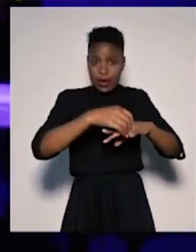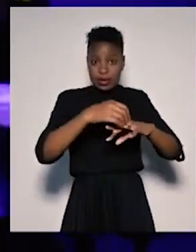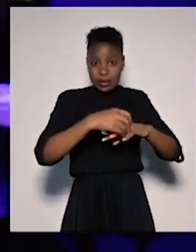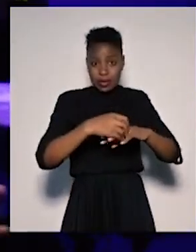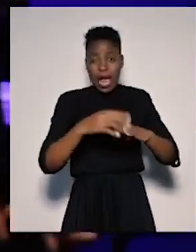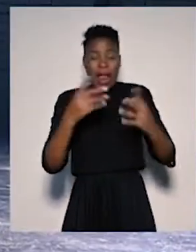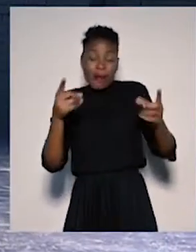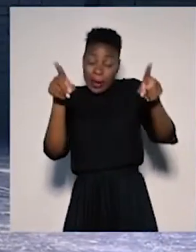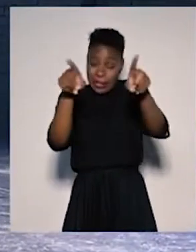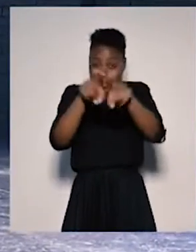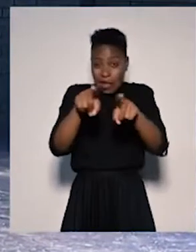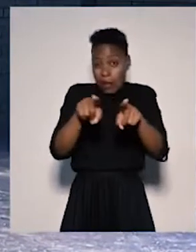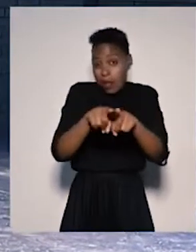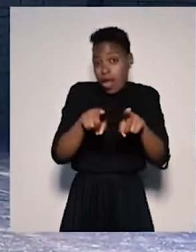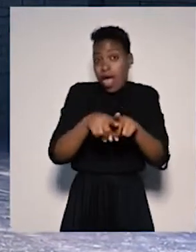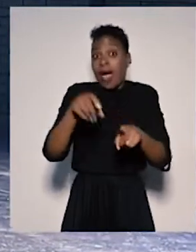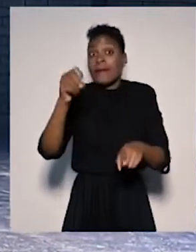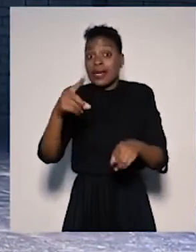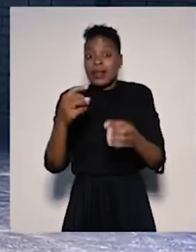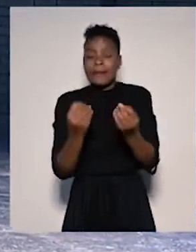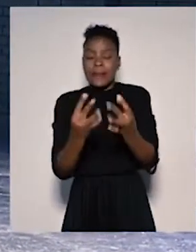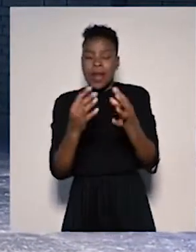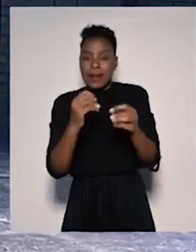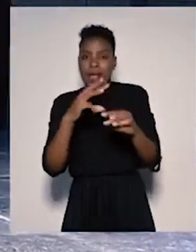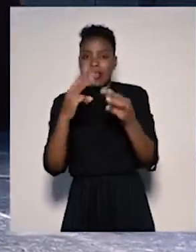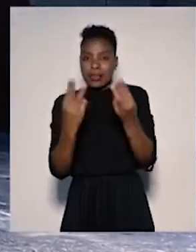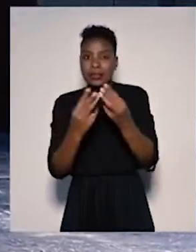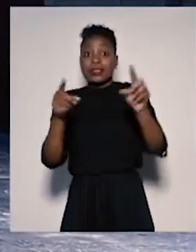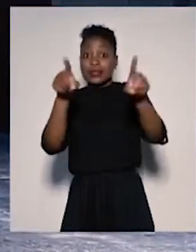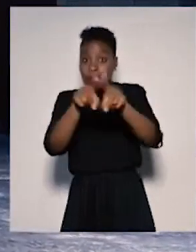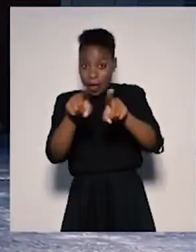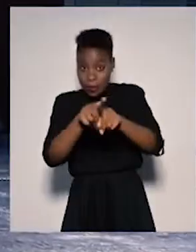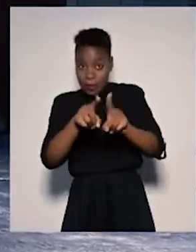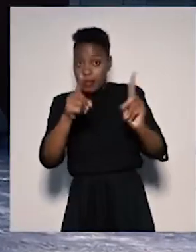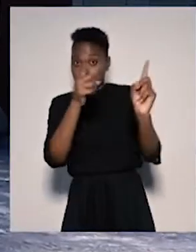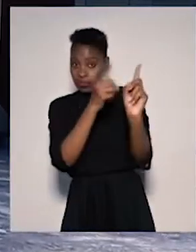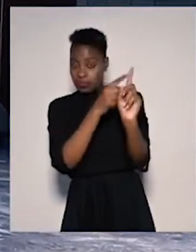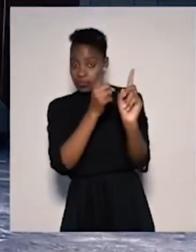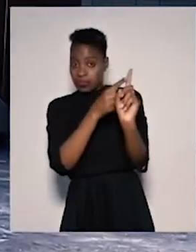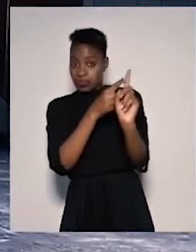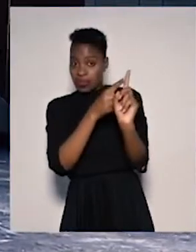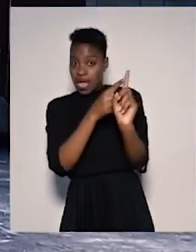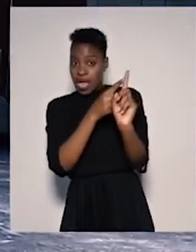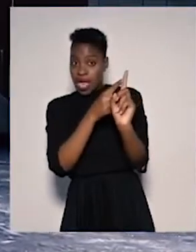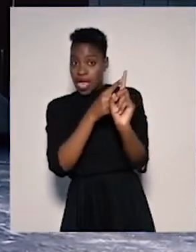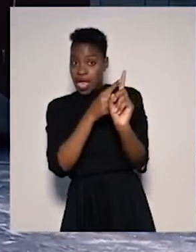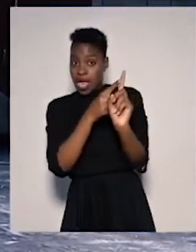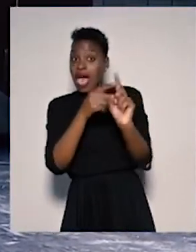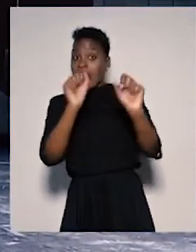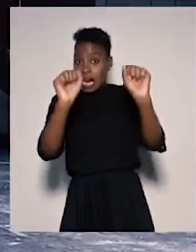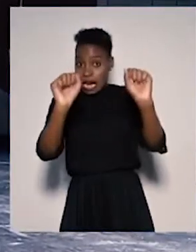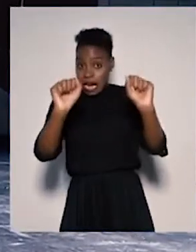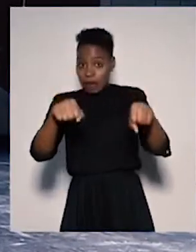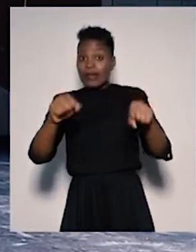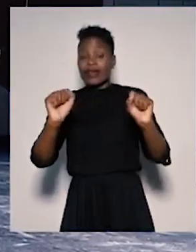not be similar, but there are several things that are the same. Number one, there has to be a covenant. Number two, there has to be involvement